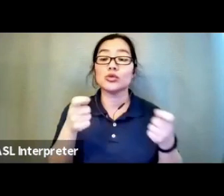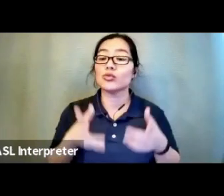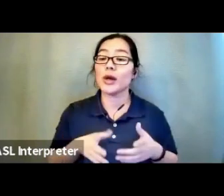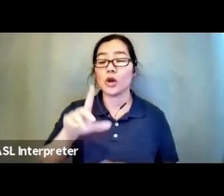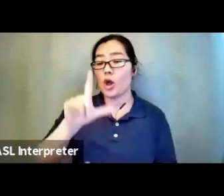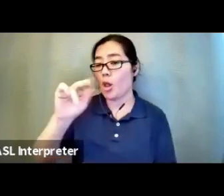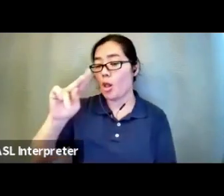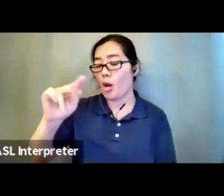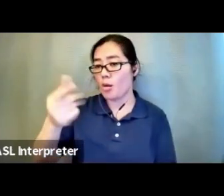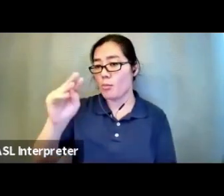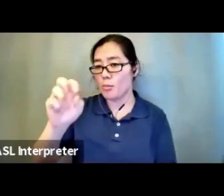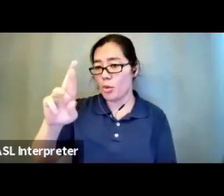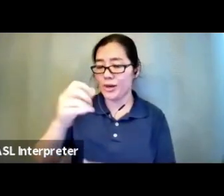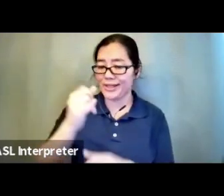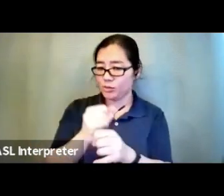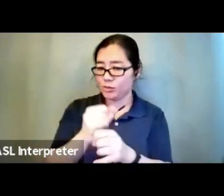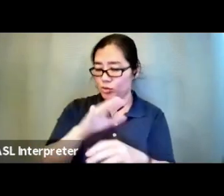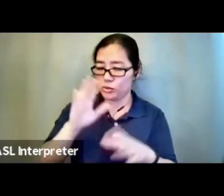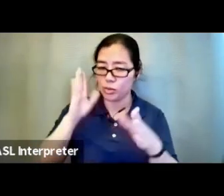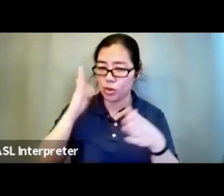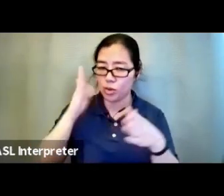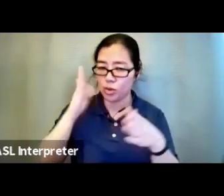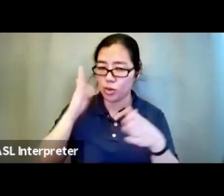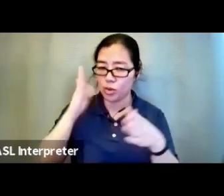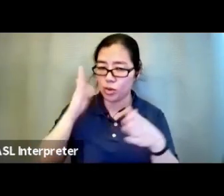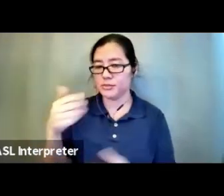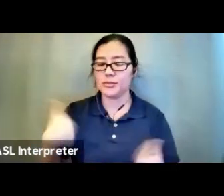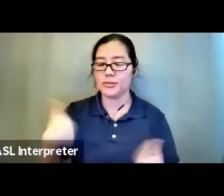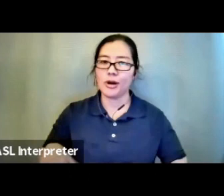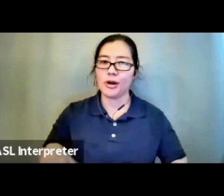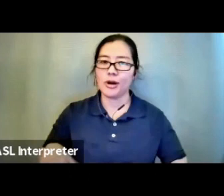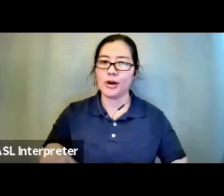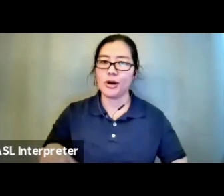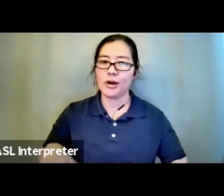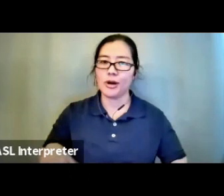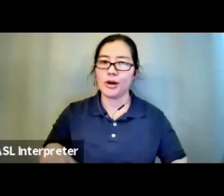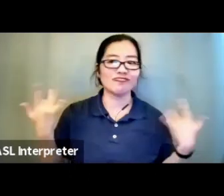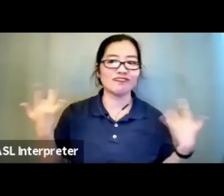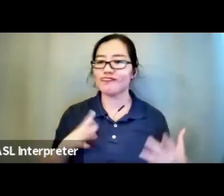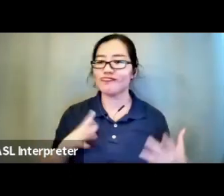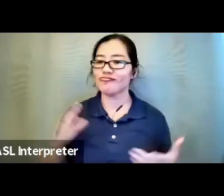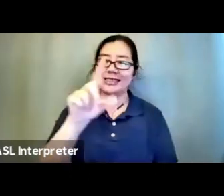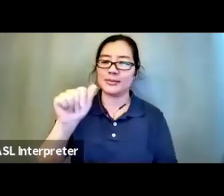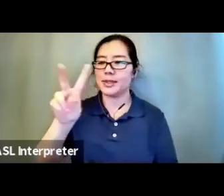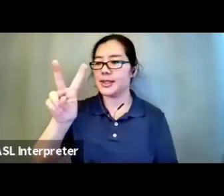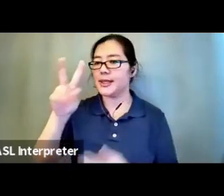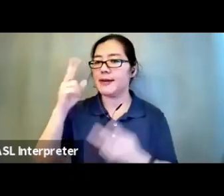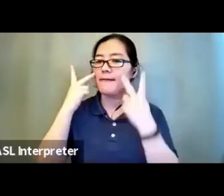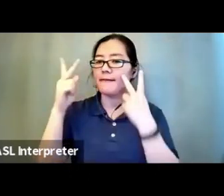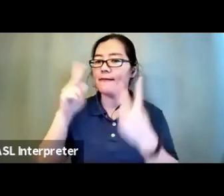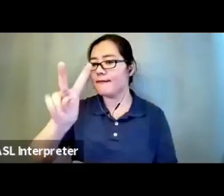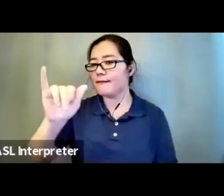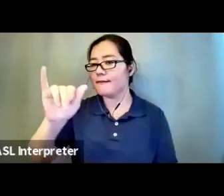Disability, and we are so very pleased to be working with the Disability Visibility Project and Alice